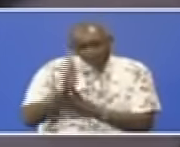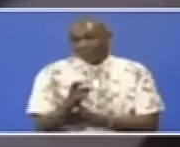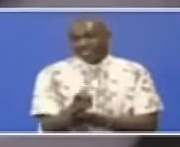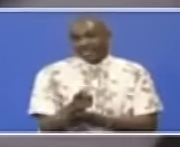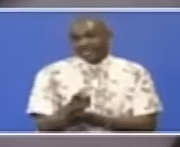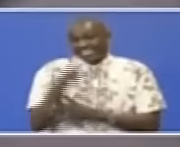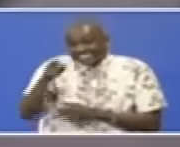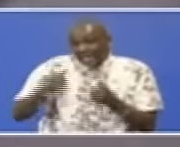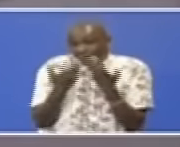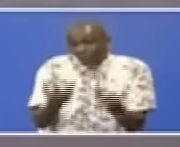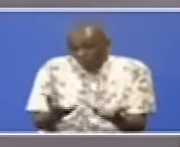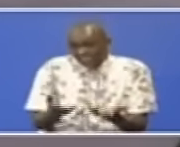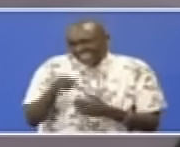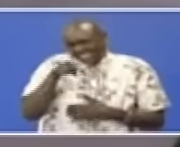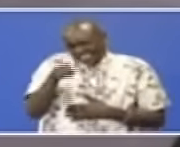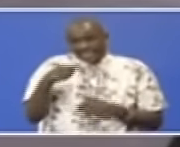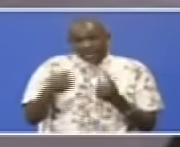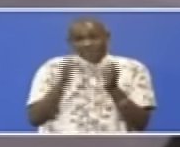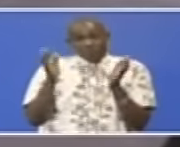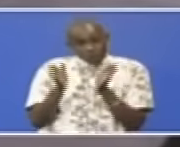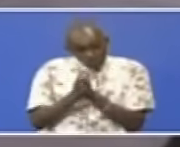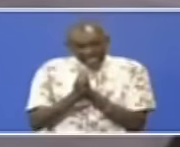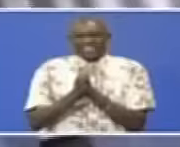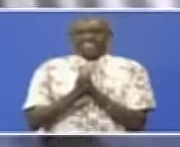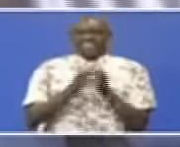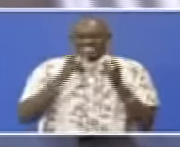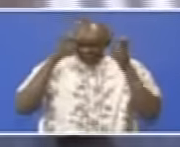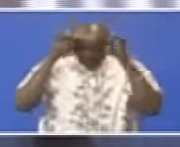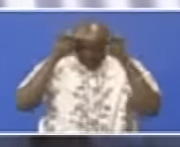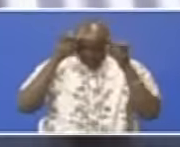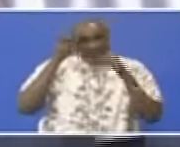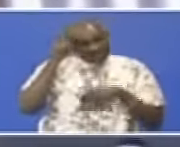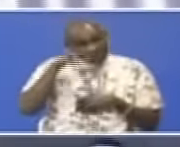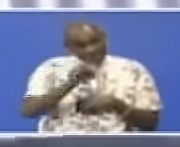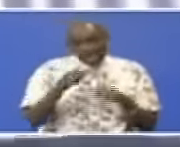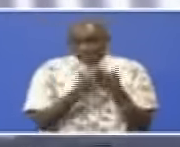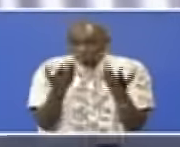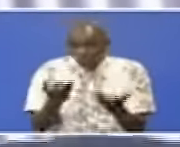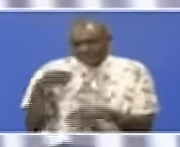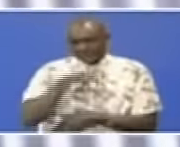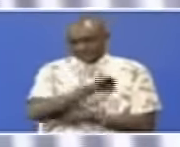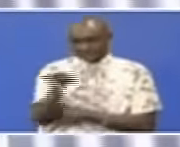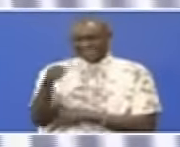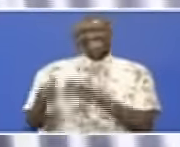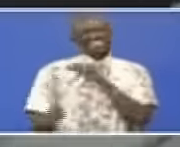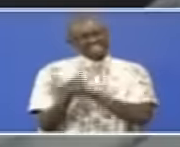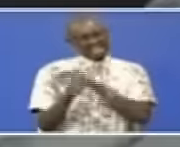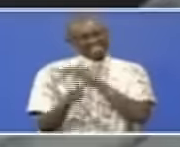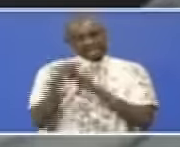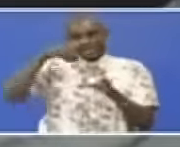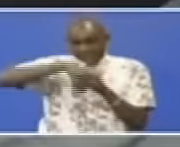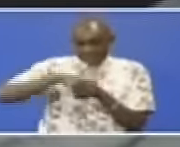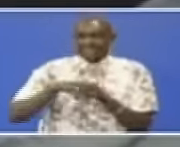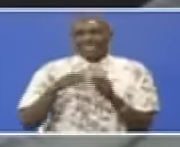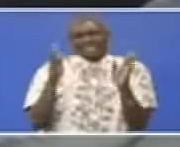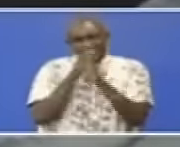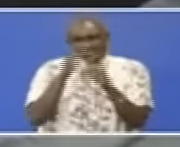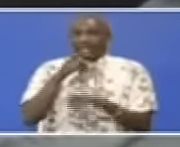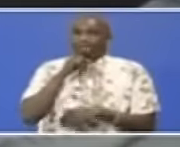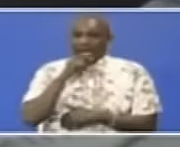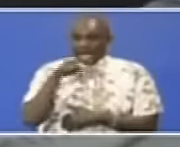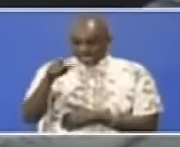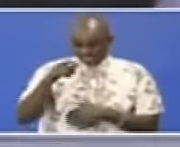fireworks. In a deadly face-off with the forces of darkness, said to be in the form of a dangerous snake hiding